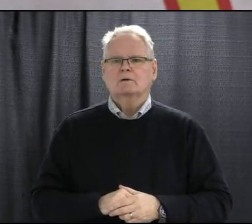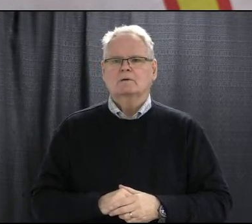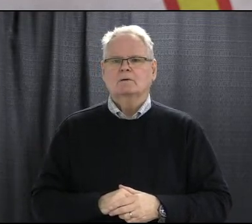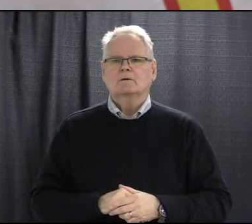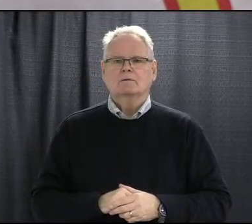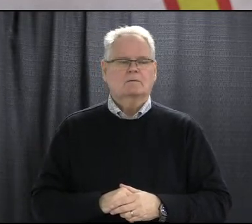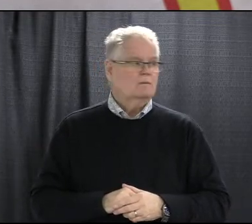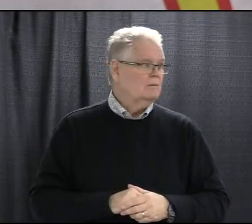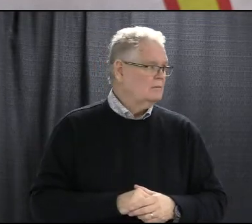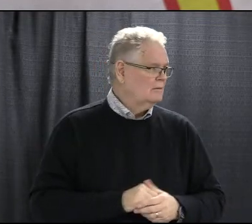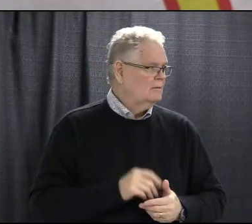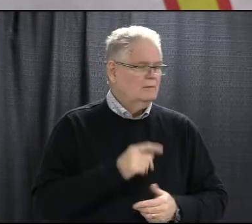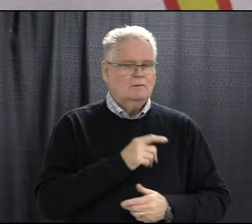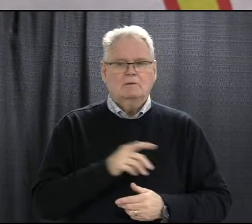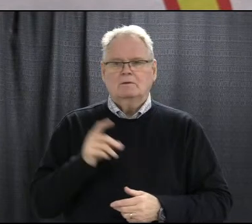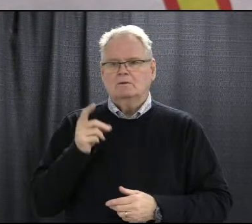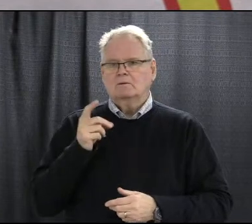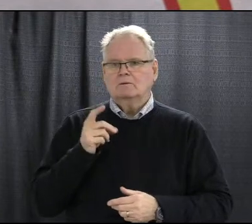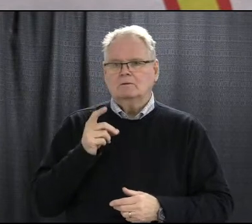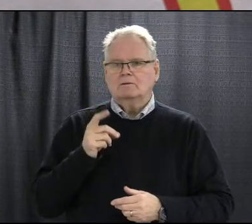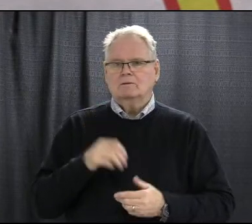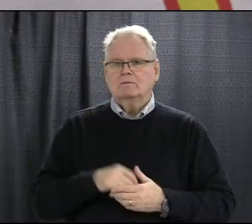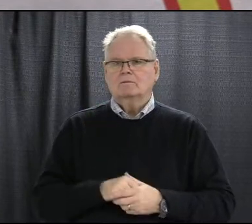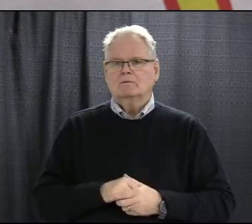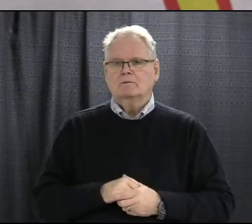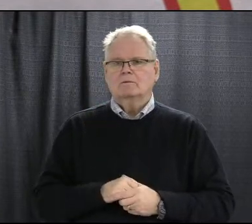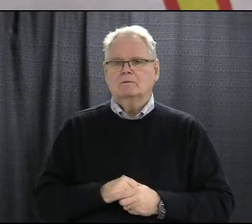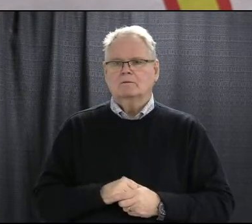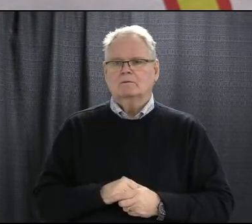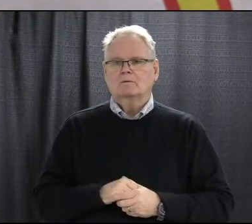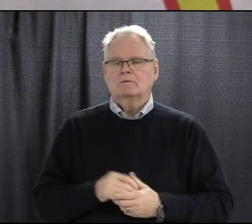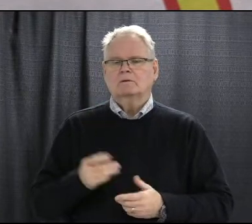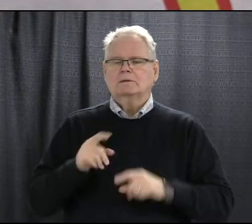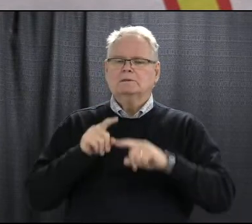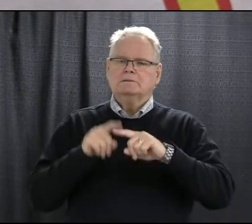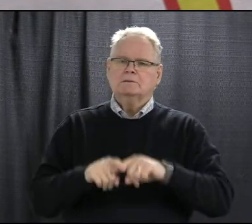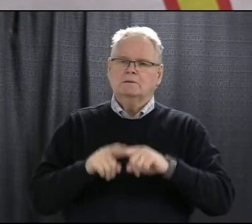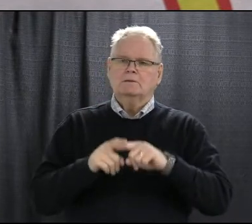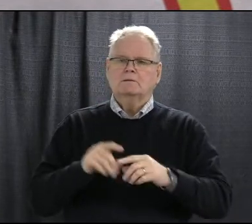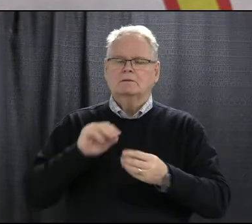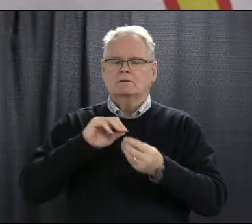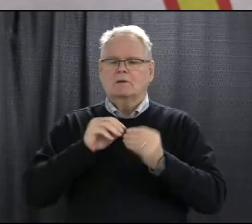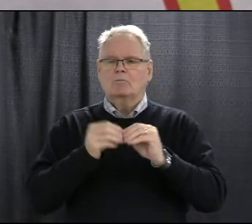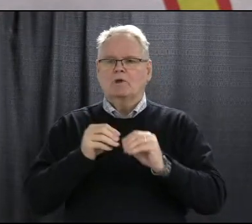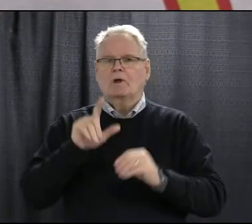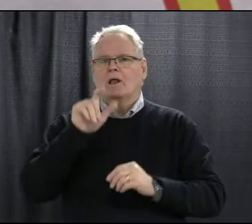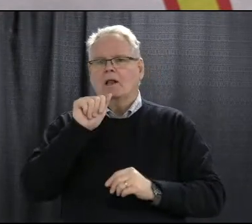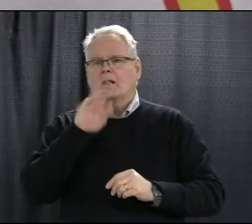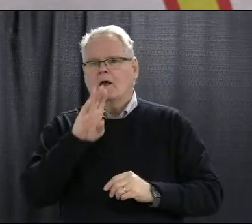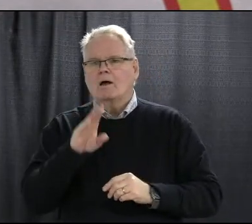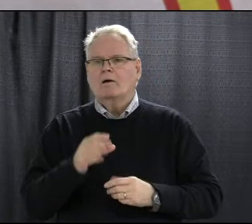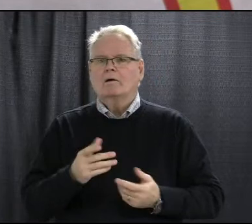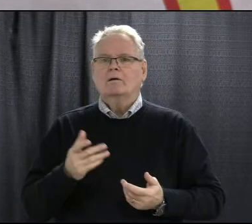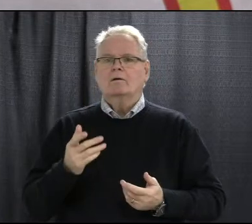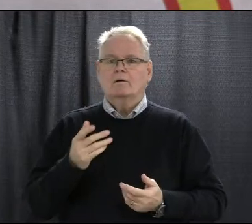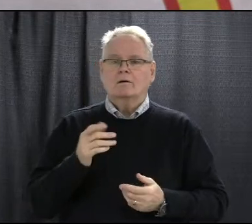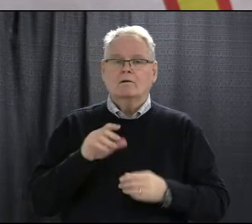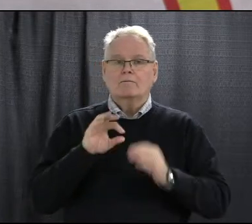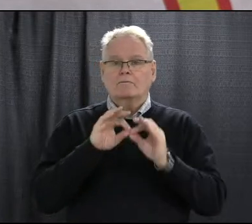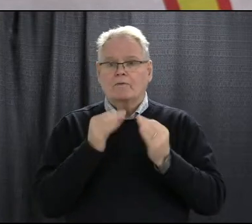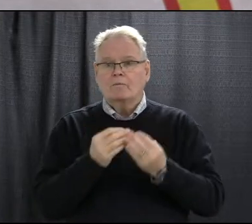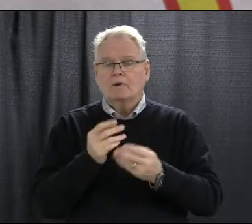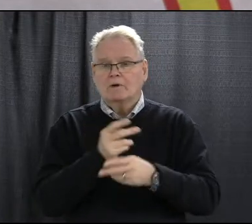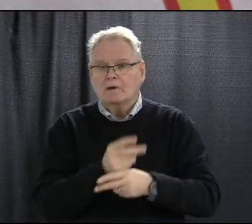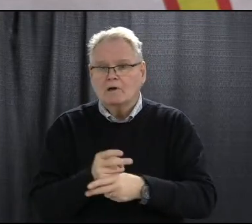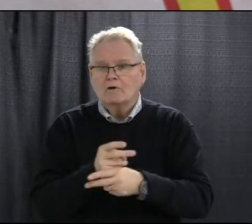in Labrador, based on the size of the population, we will use existing infrastructure. The family care teams, which we are building